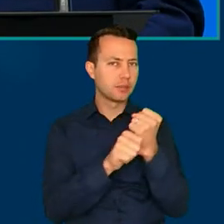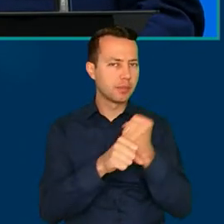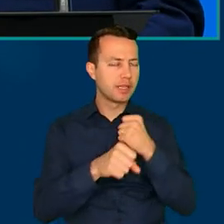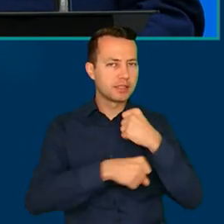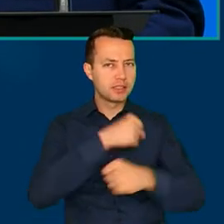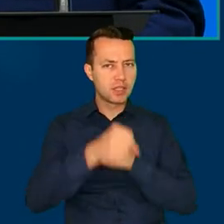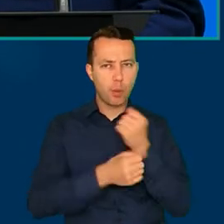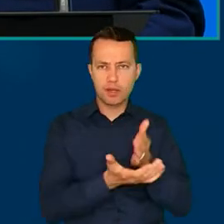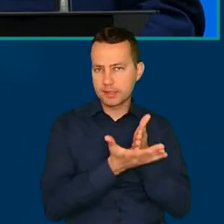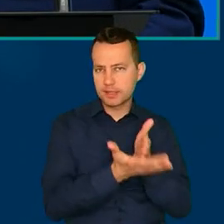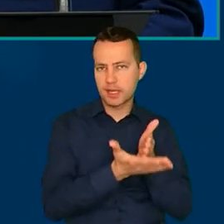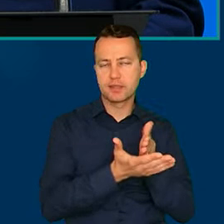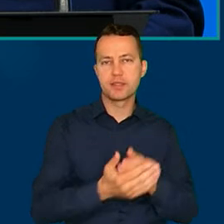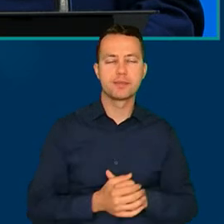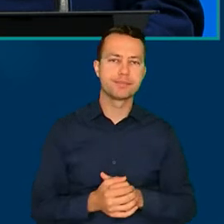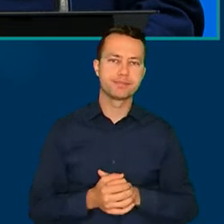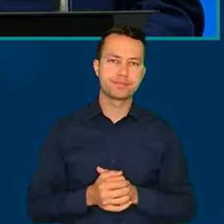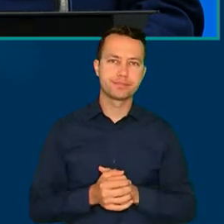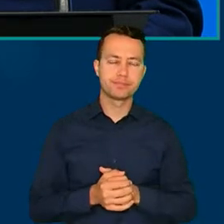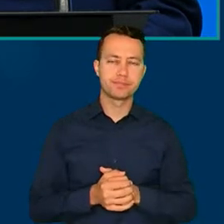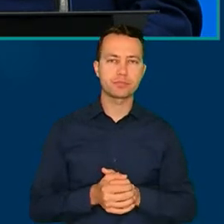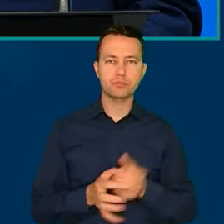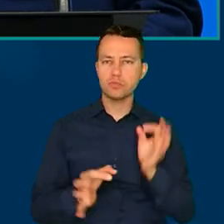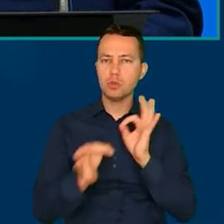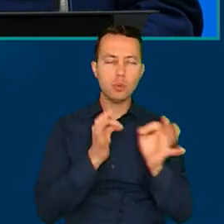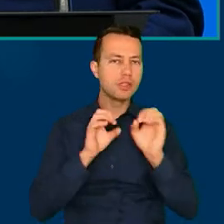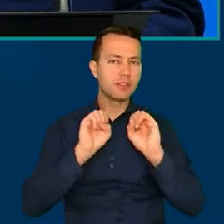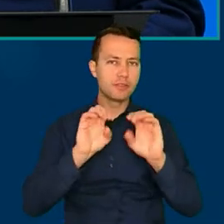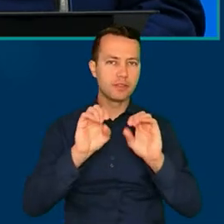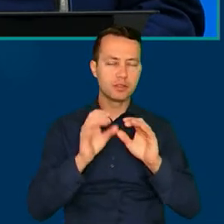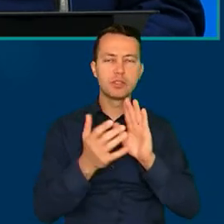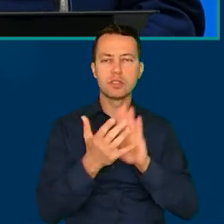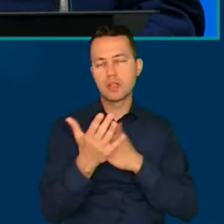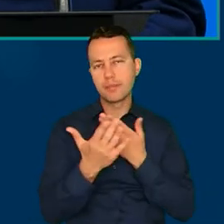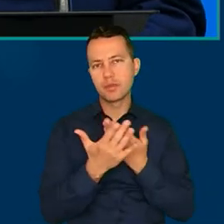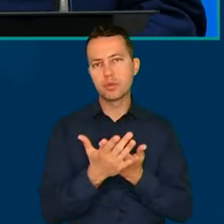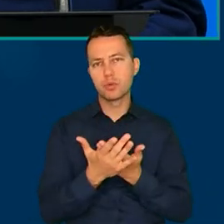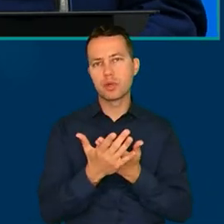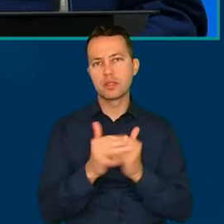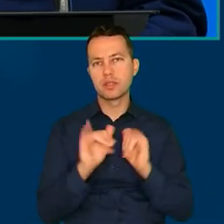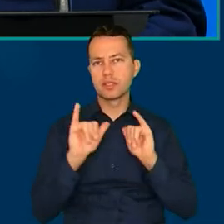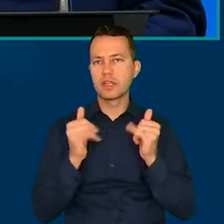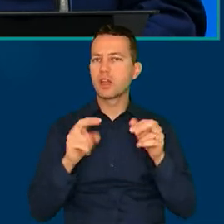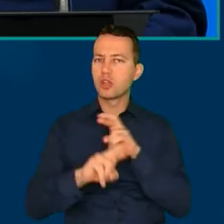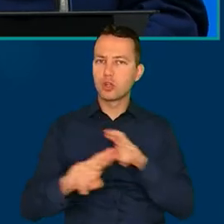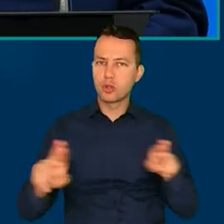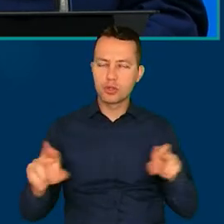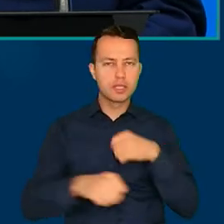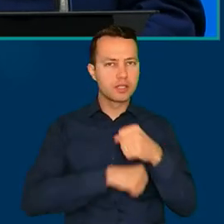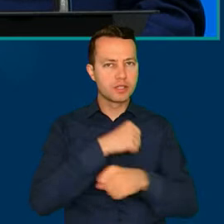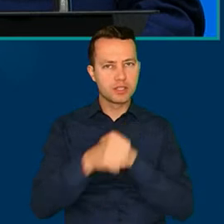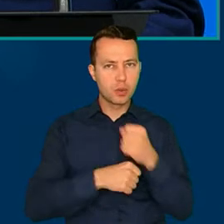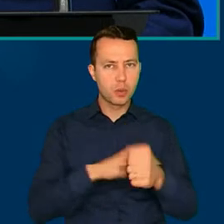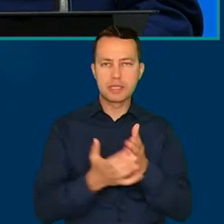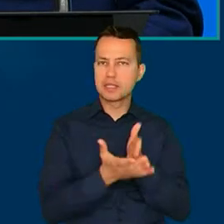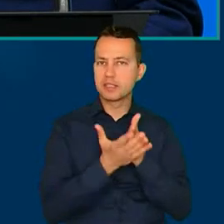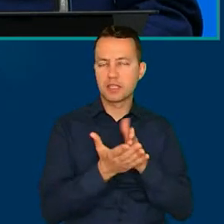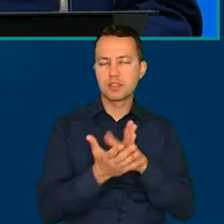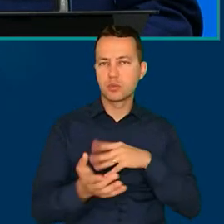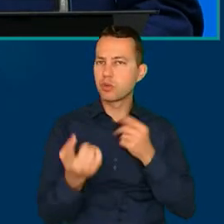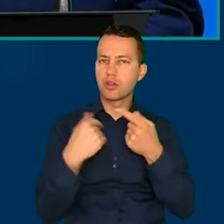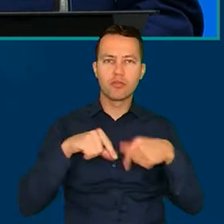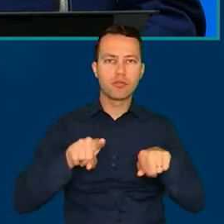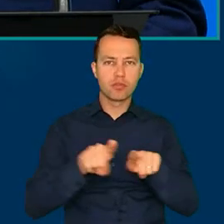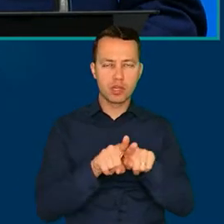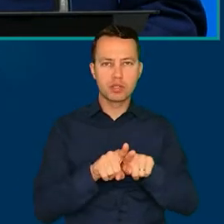or cooperation at remedial actions. There is a clear explanation what remedial measures can be